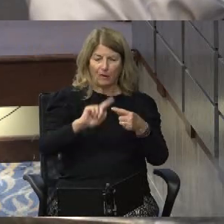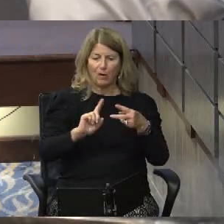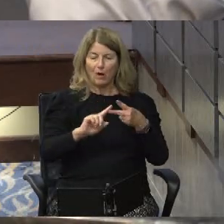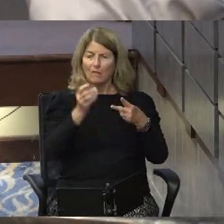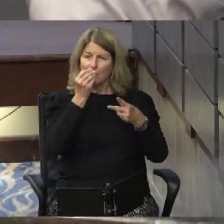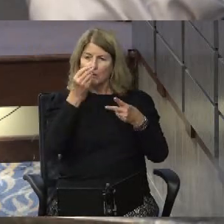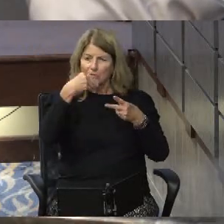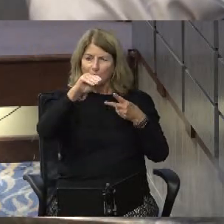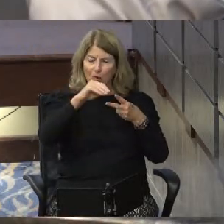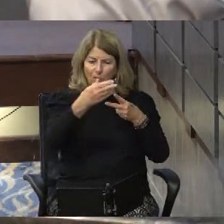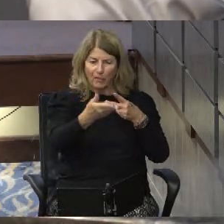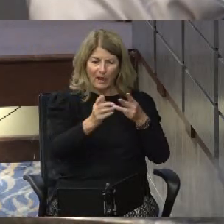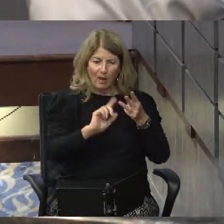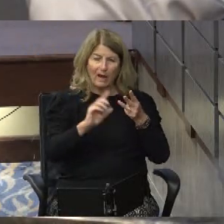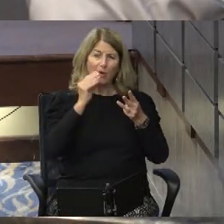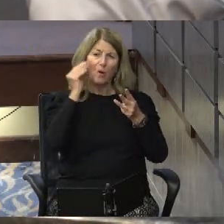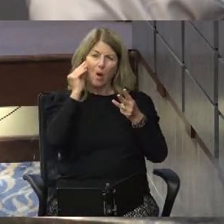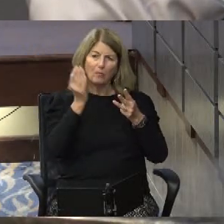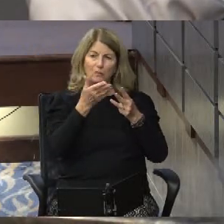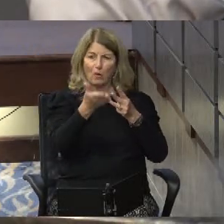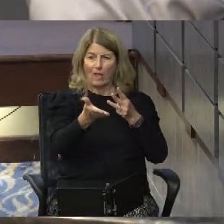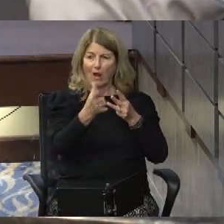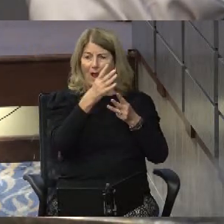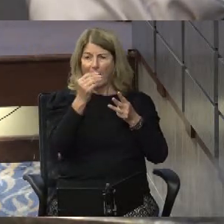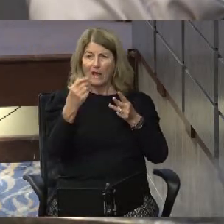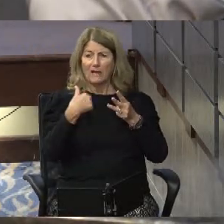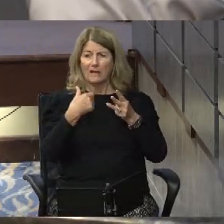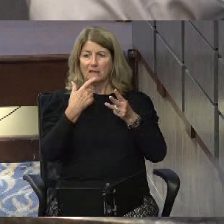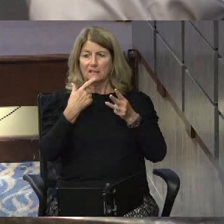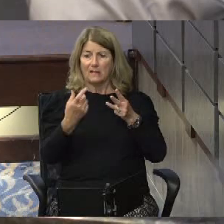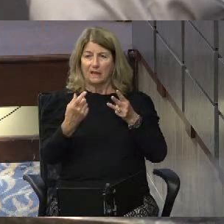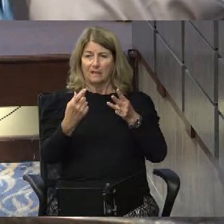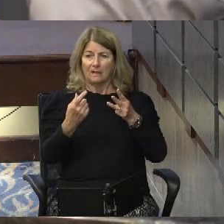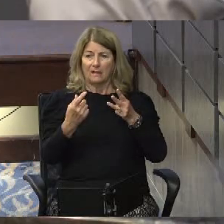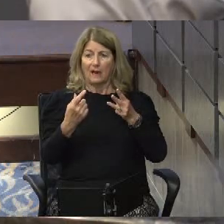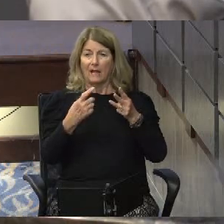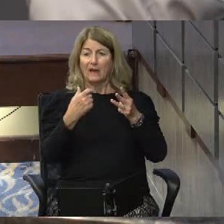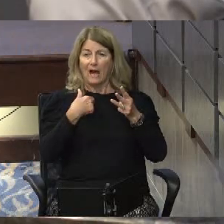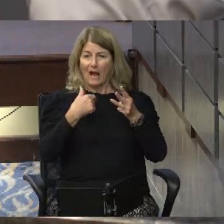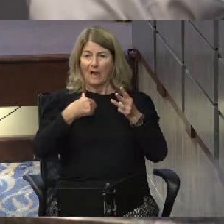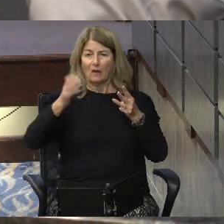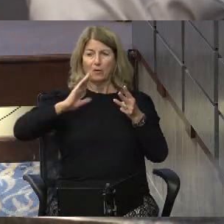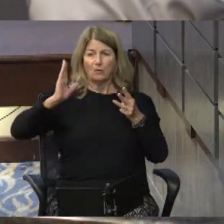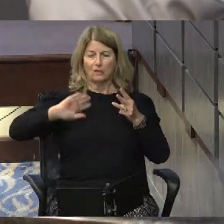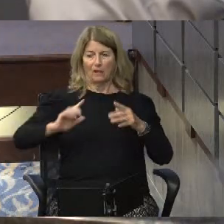there. And I said, Yeah. So, Ms. and I used to live